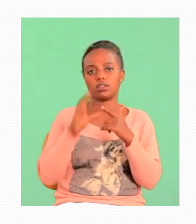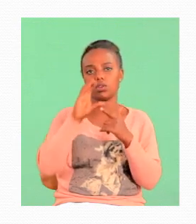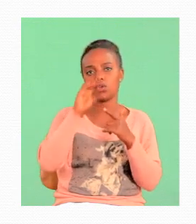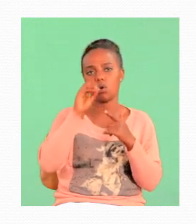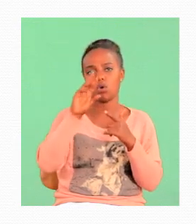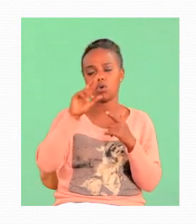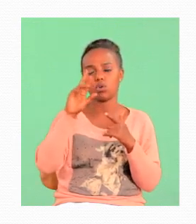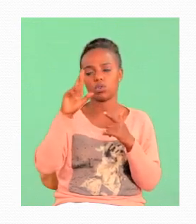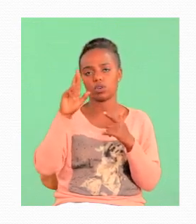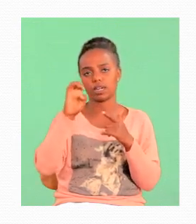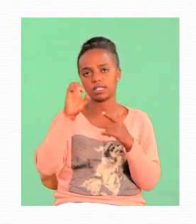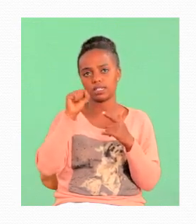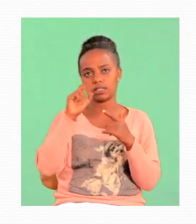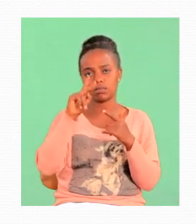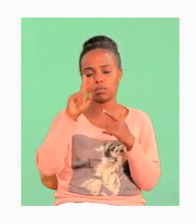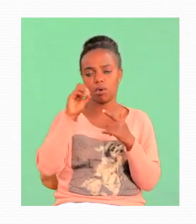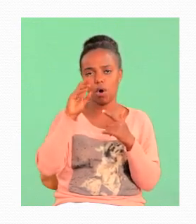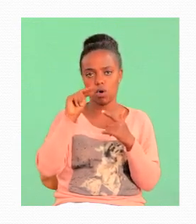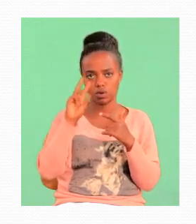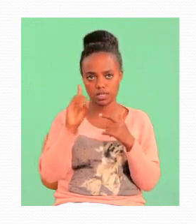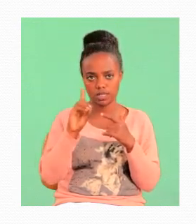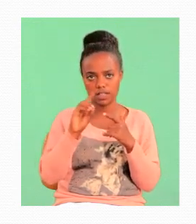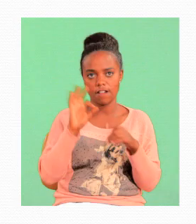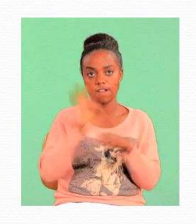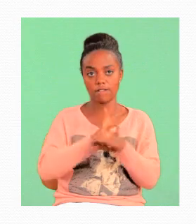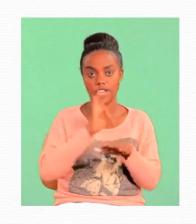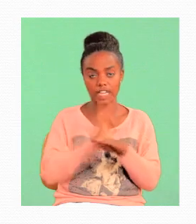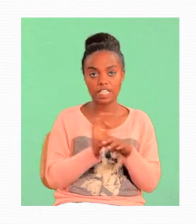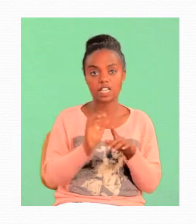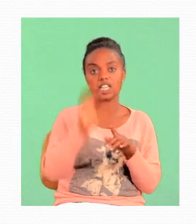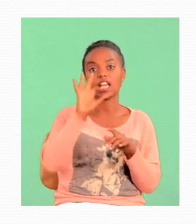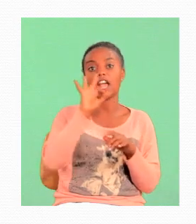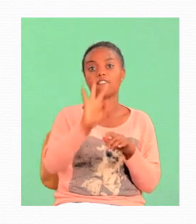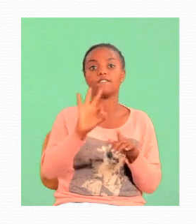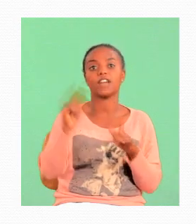A function f from a to b is said to